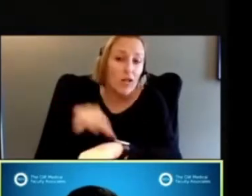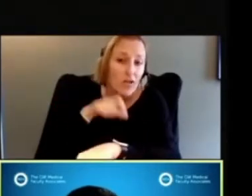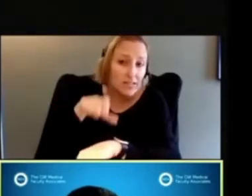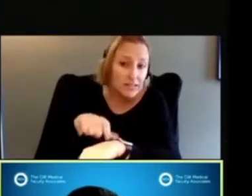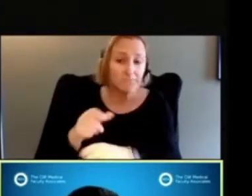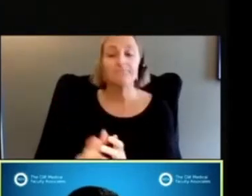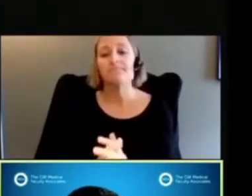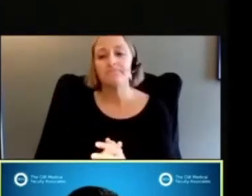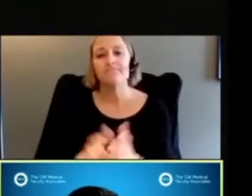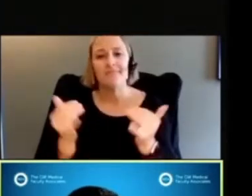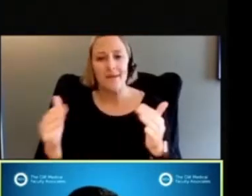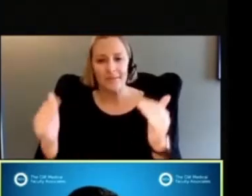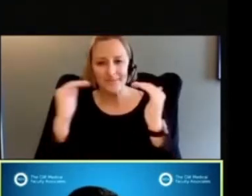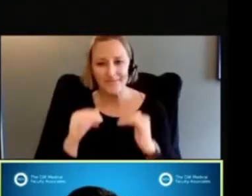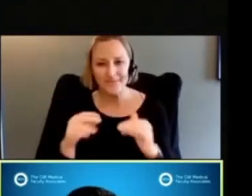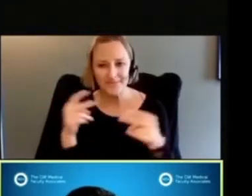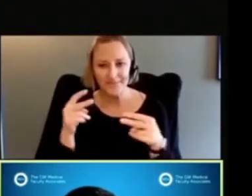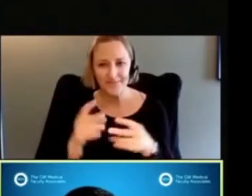time. Next slide, please.